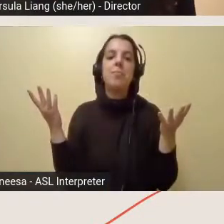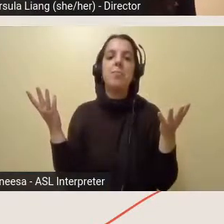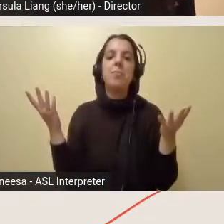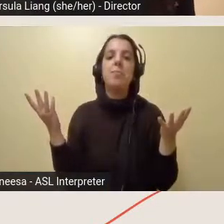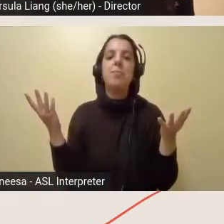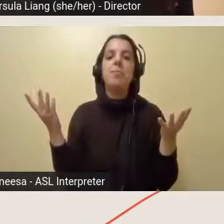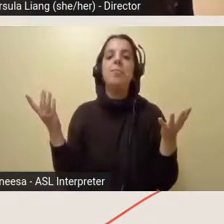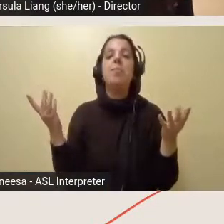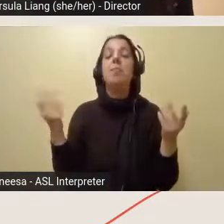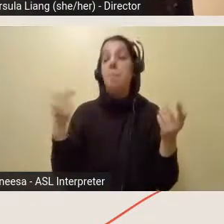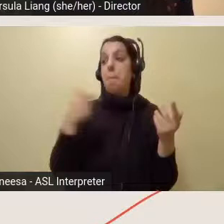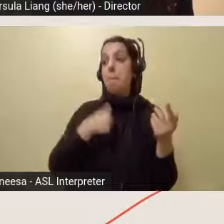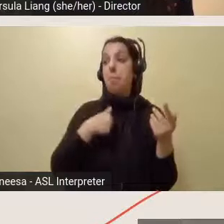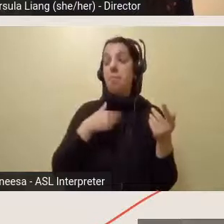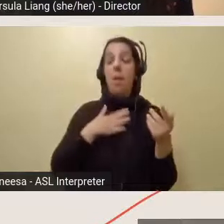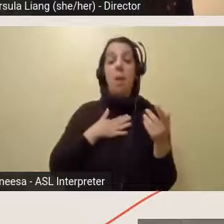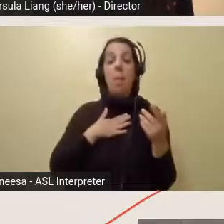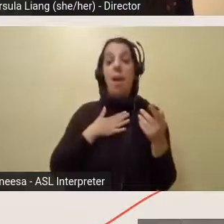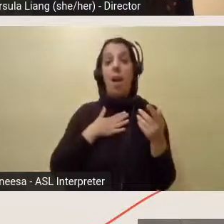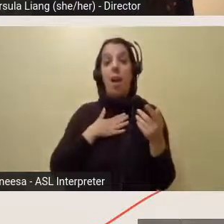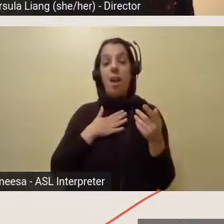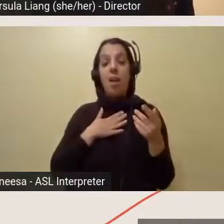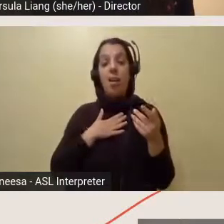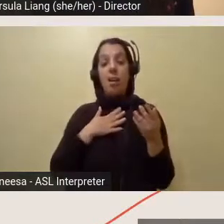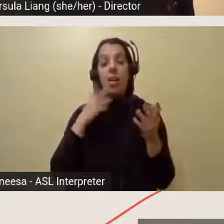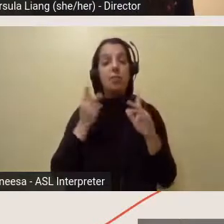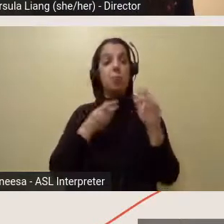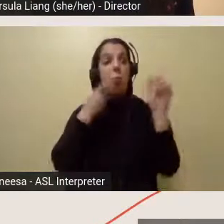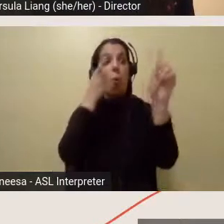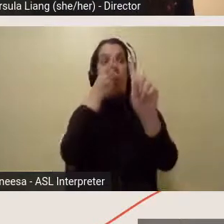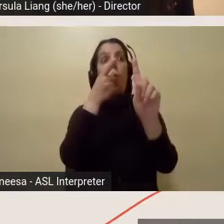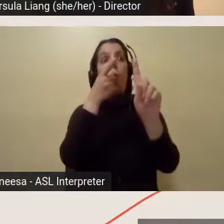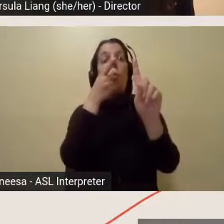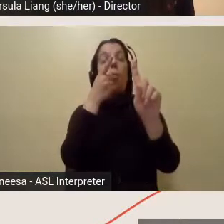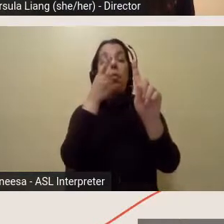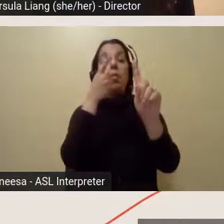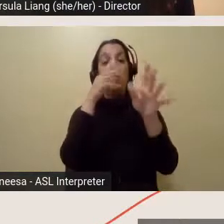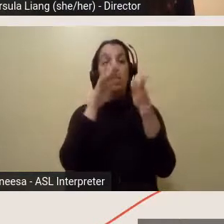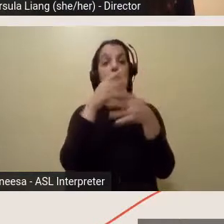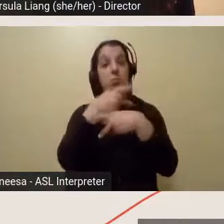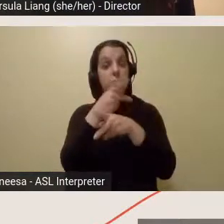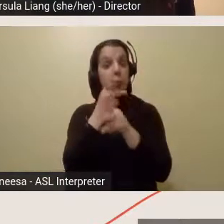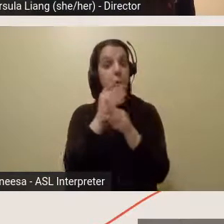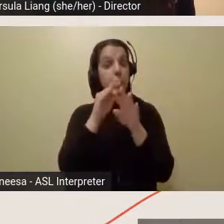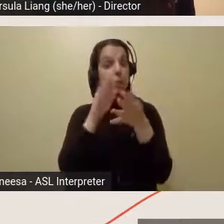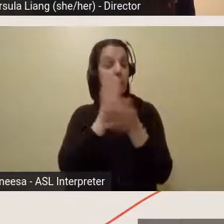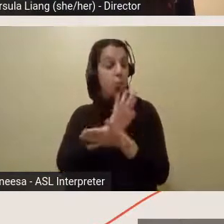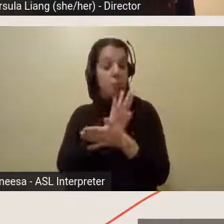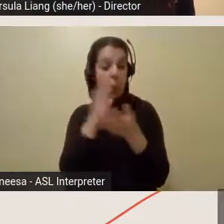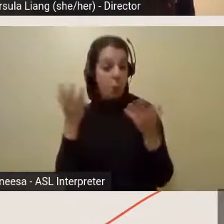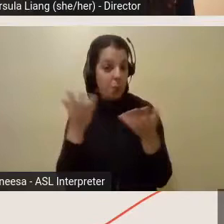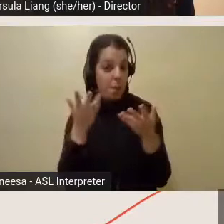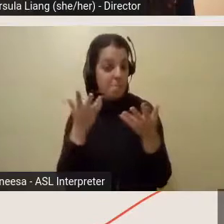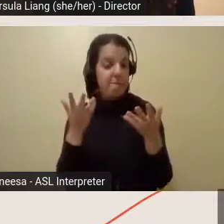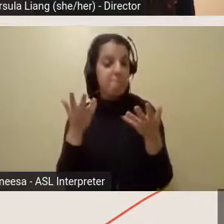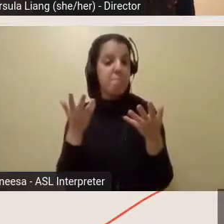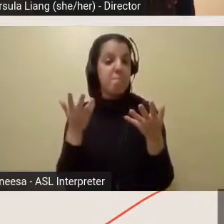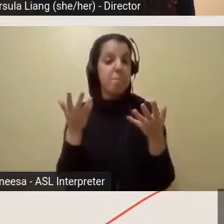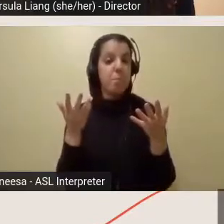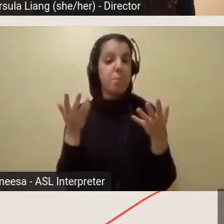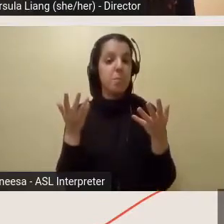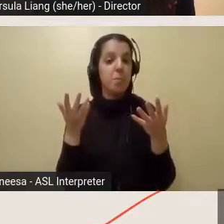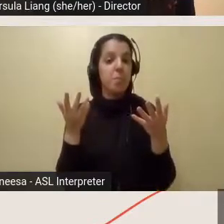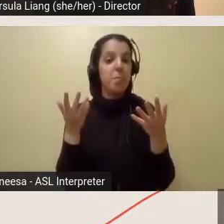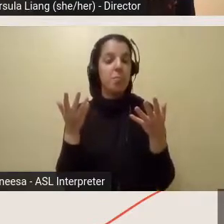What I was searching for in the footage and some of the sequences was of course to